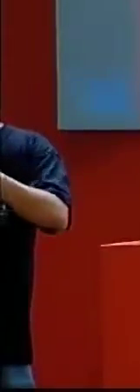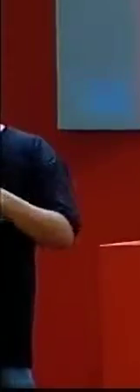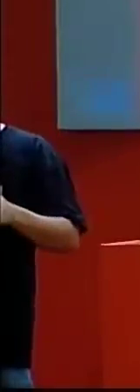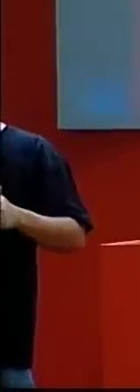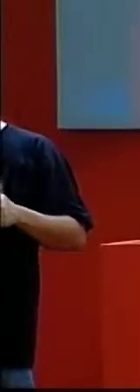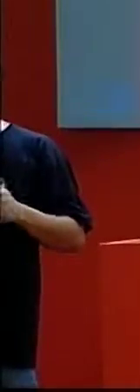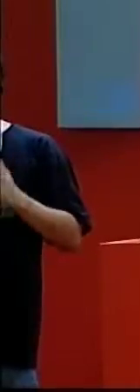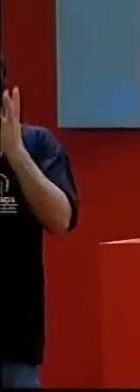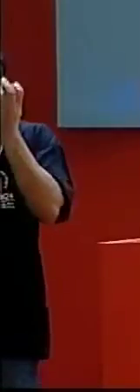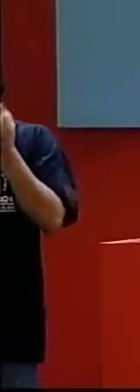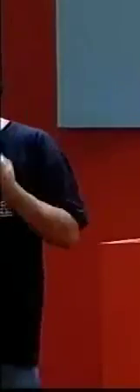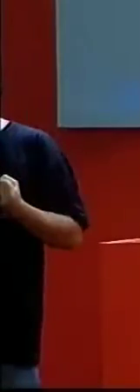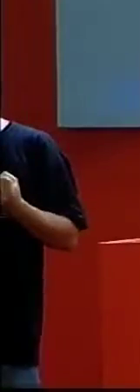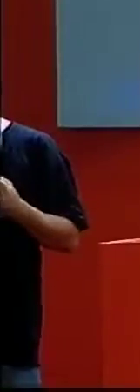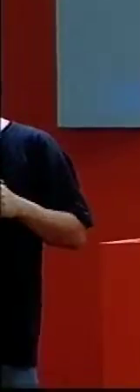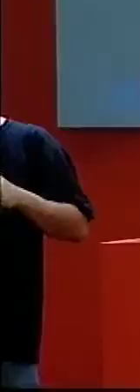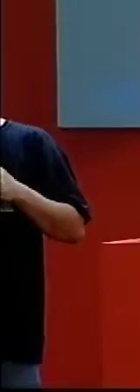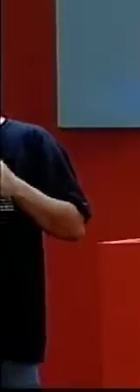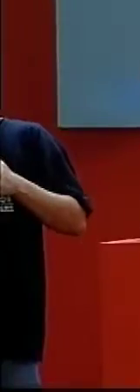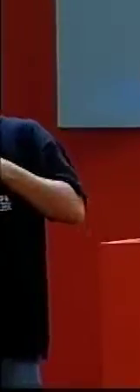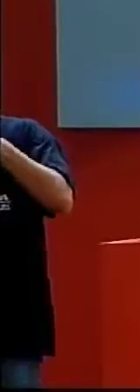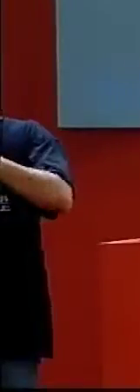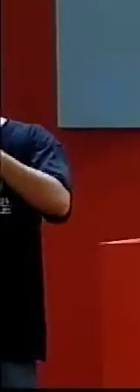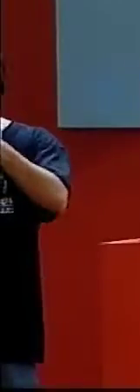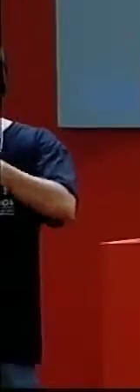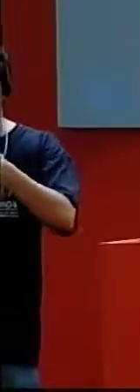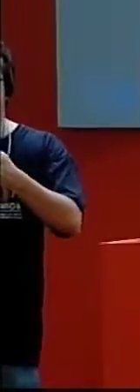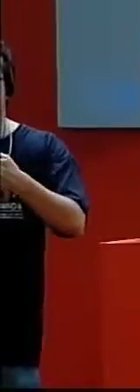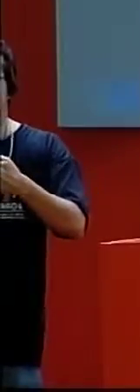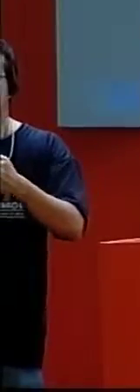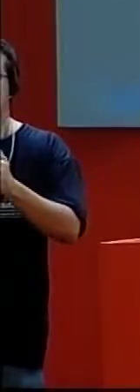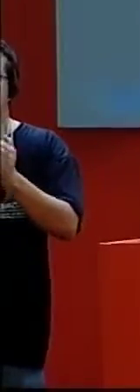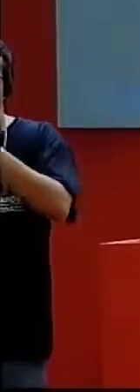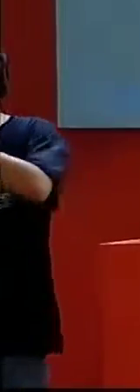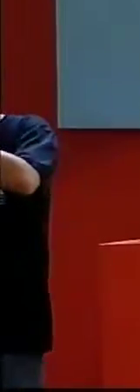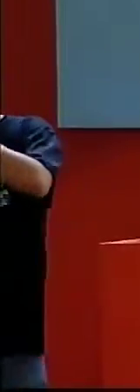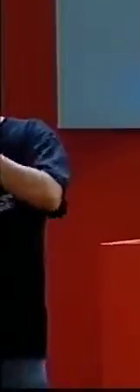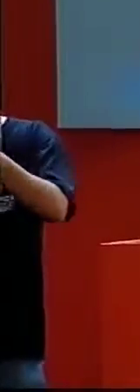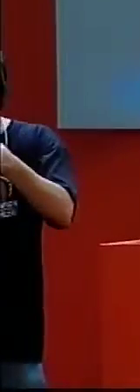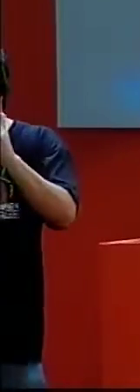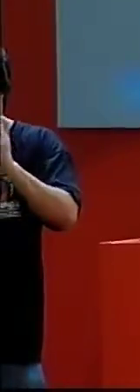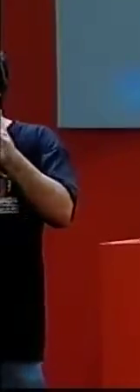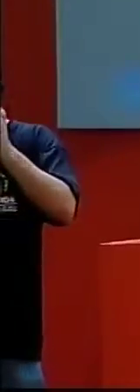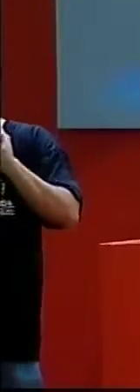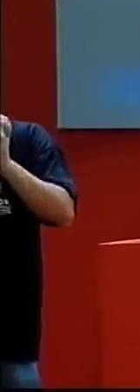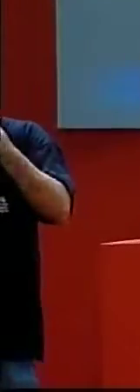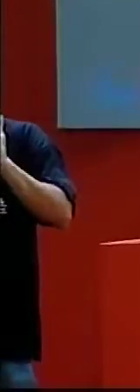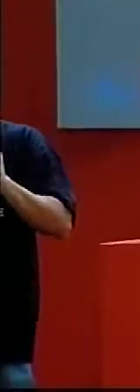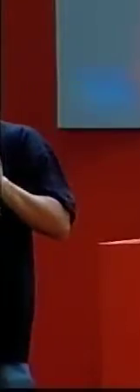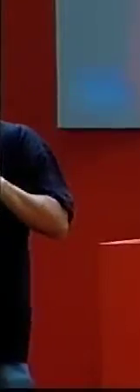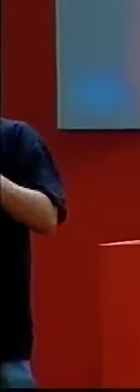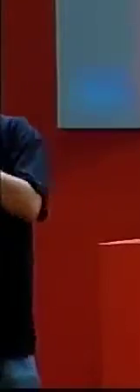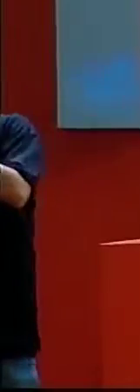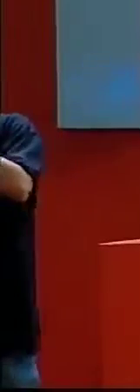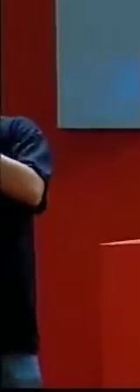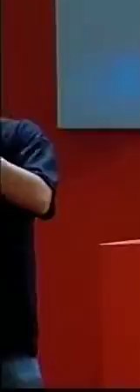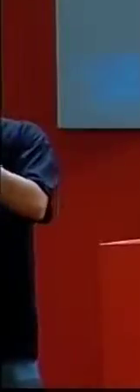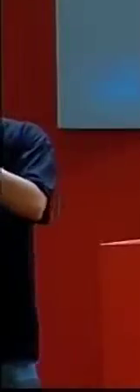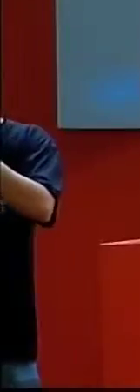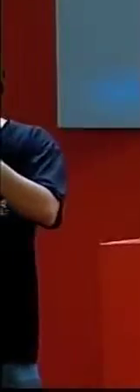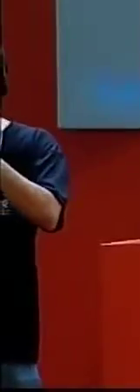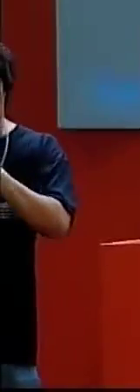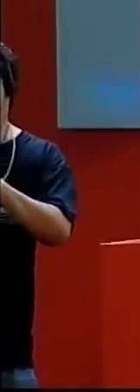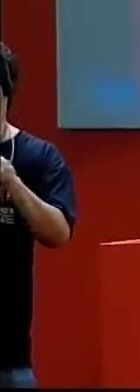We cannot accept an idea of development which is based on exploitation, which is based on